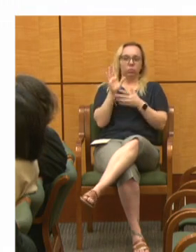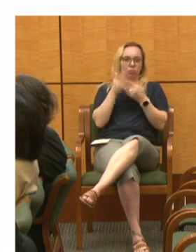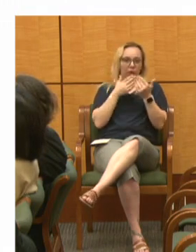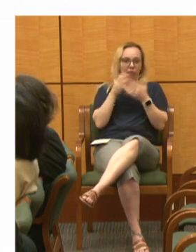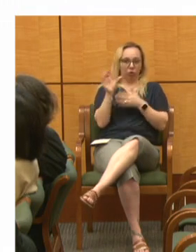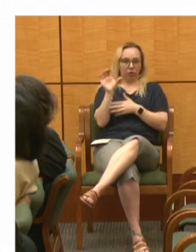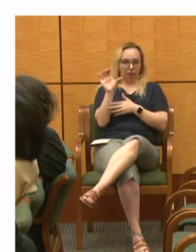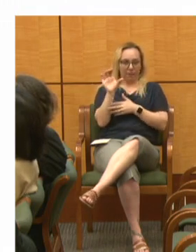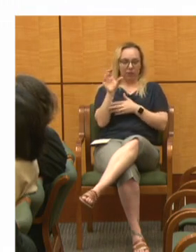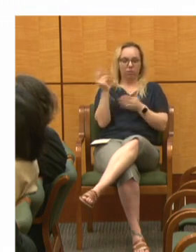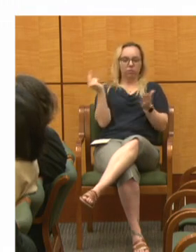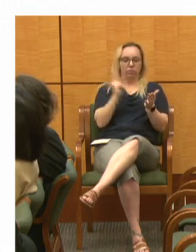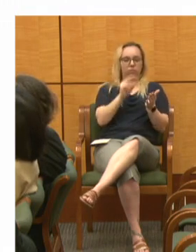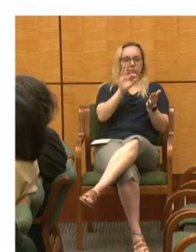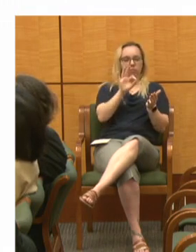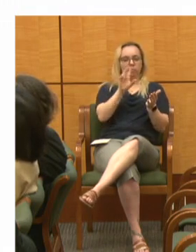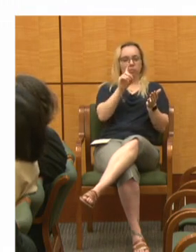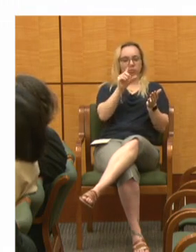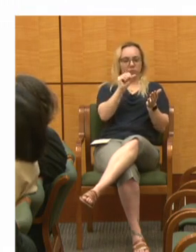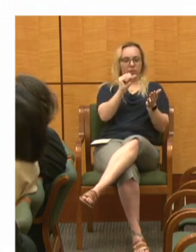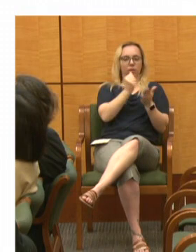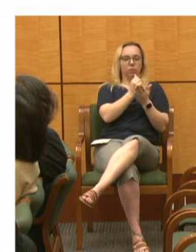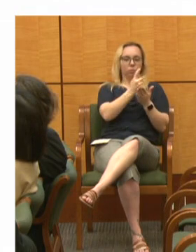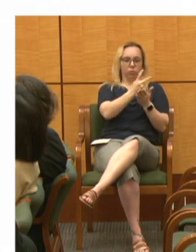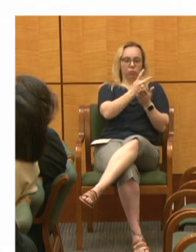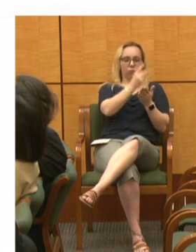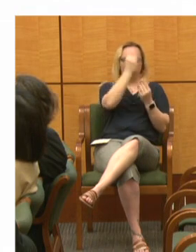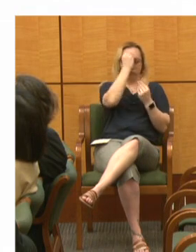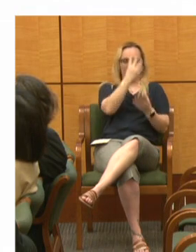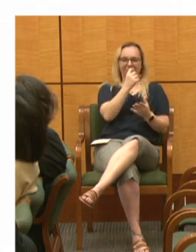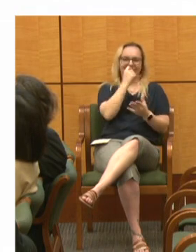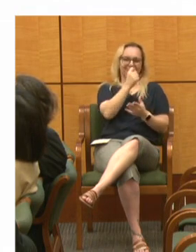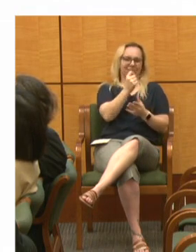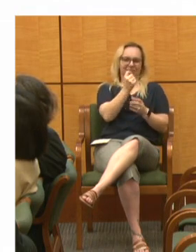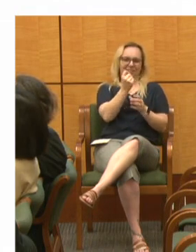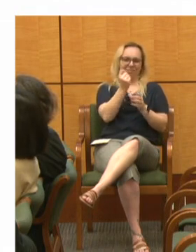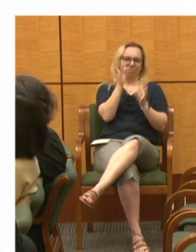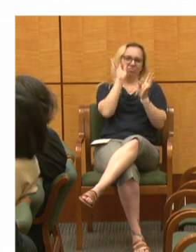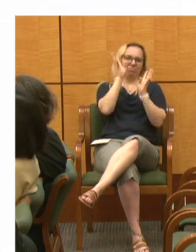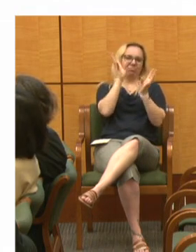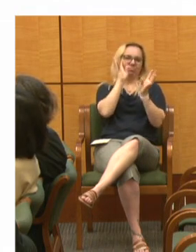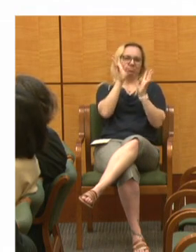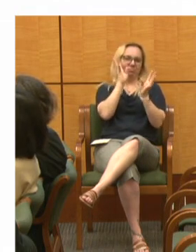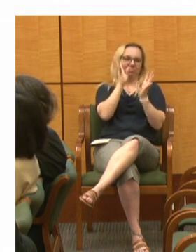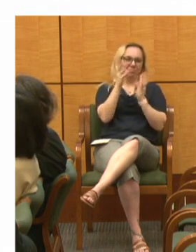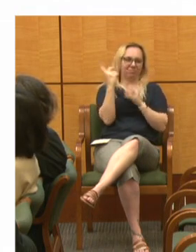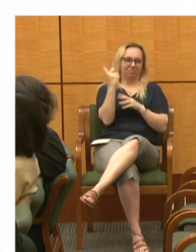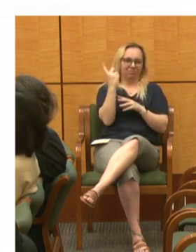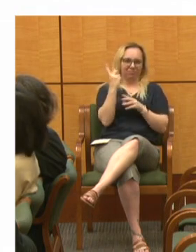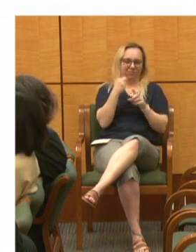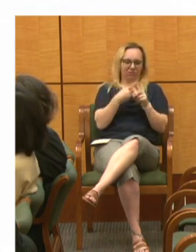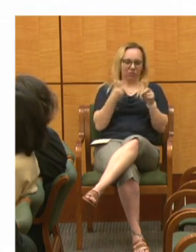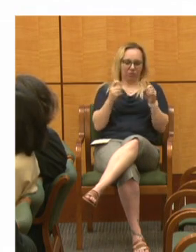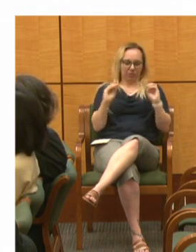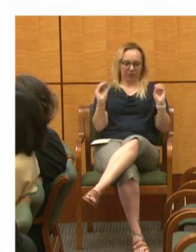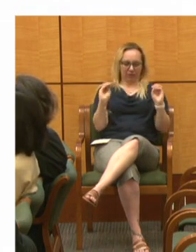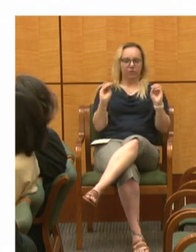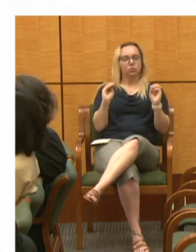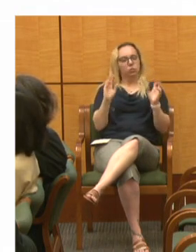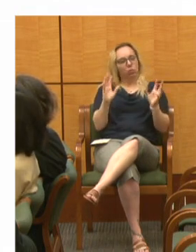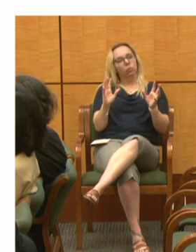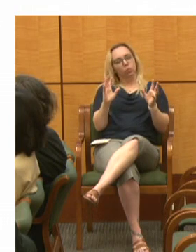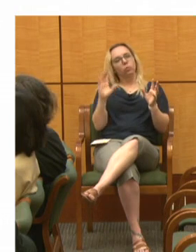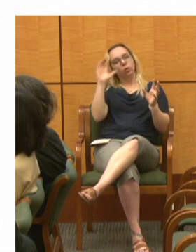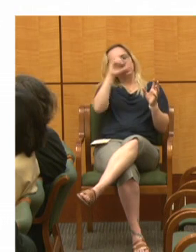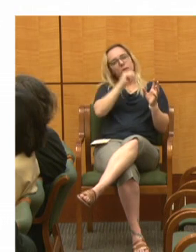the FDA-approved written information. They're not going to create things from scratch. And so there are certain assumptions related to